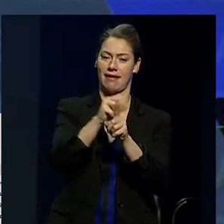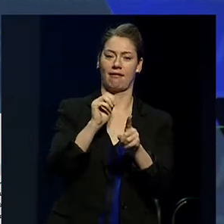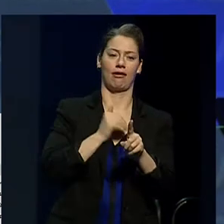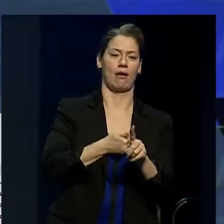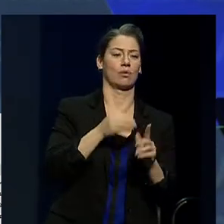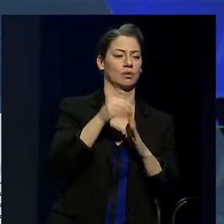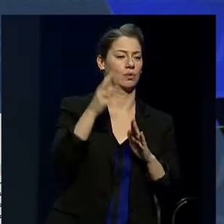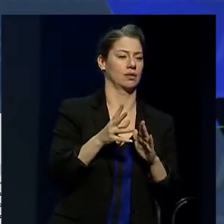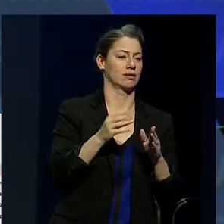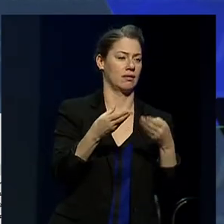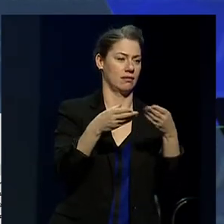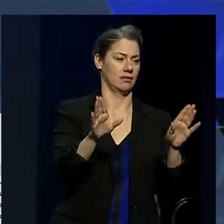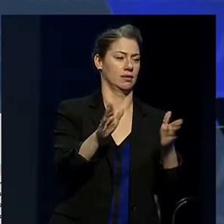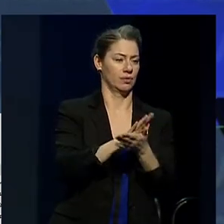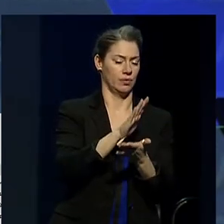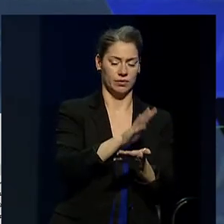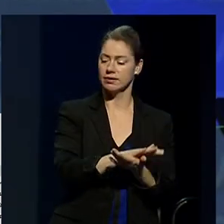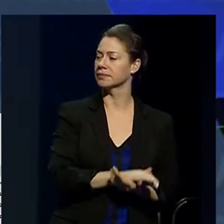our public schools.